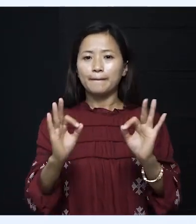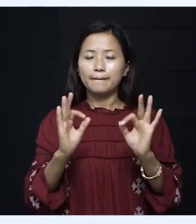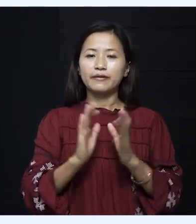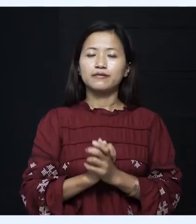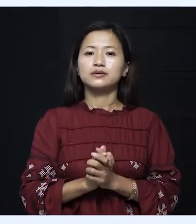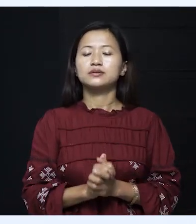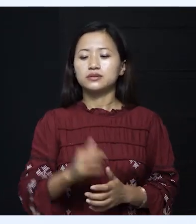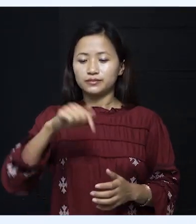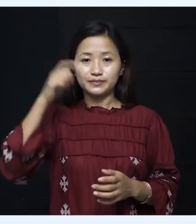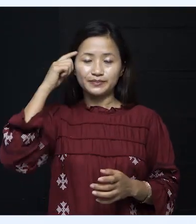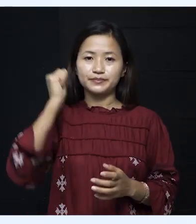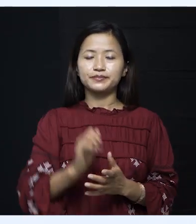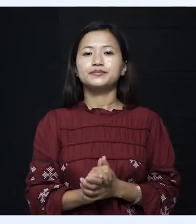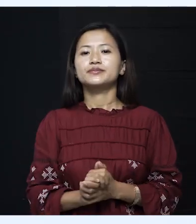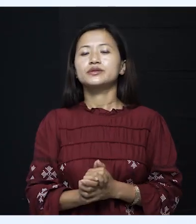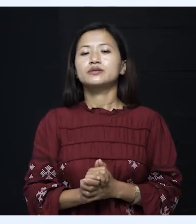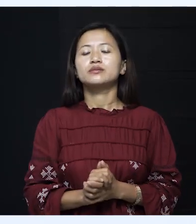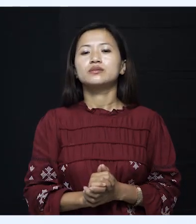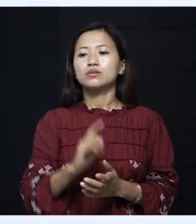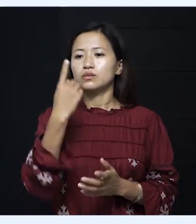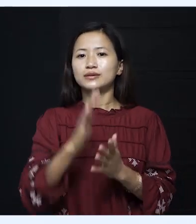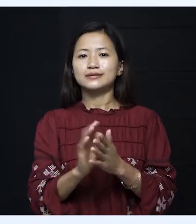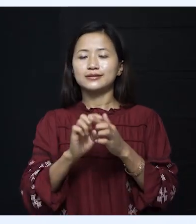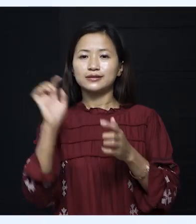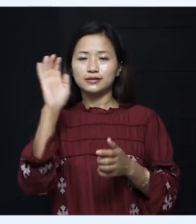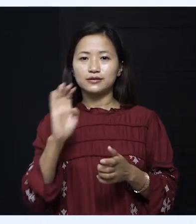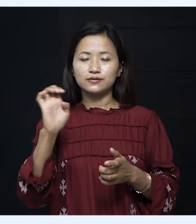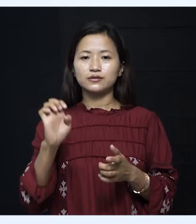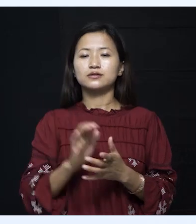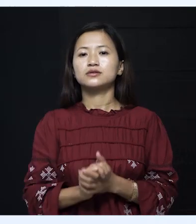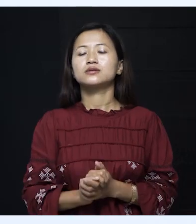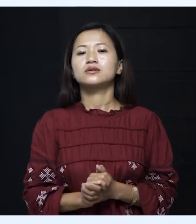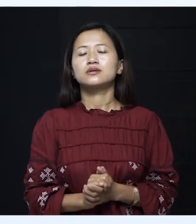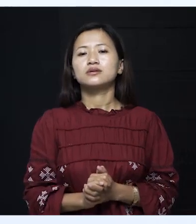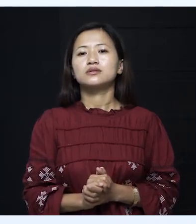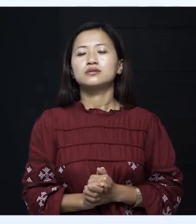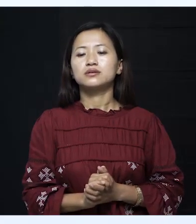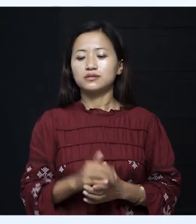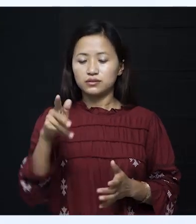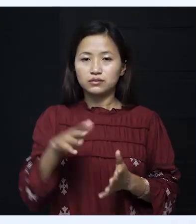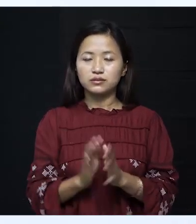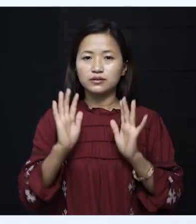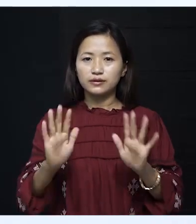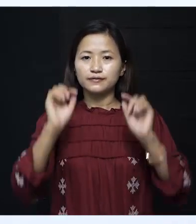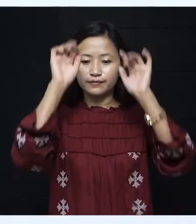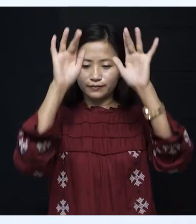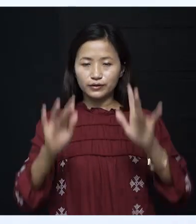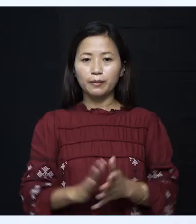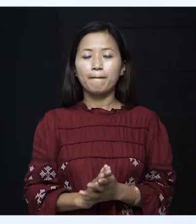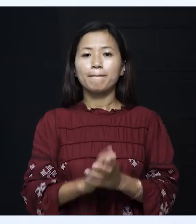Now remember, this is one event. This is one event. It will have rain